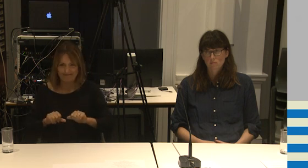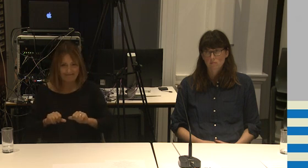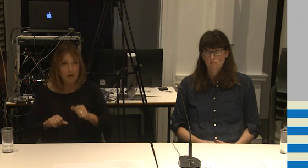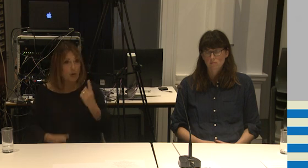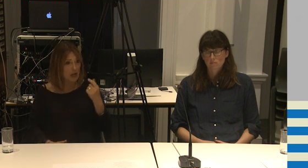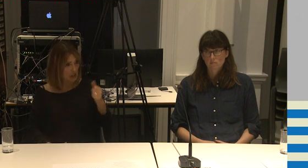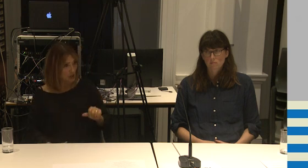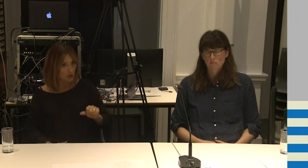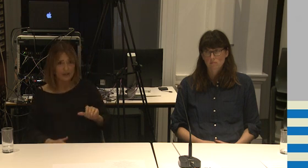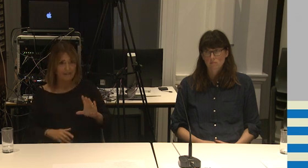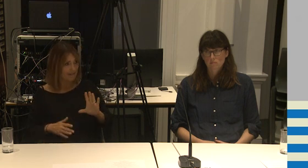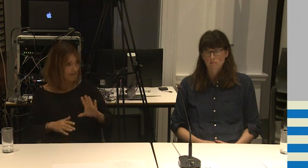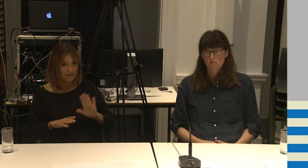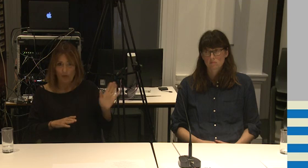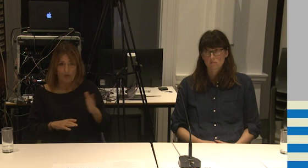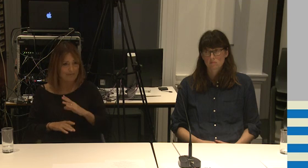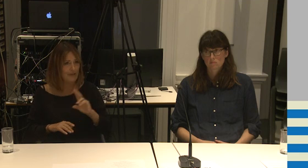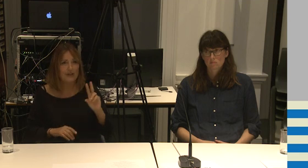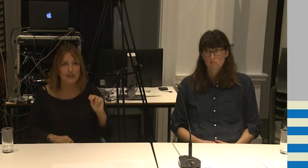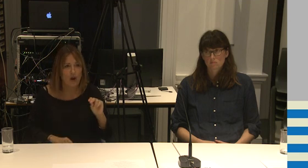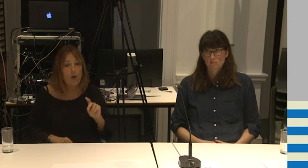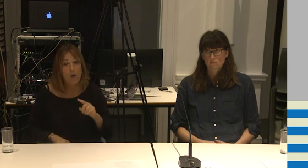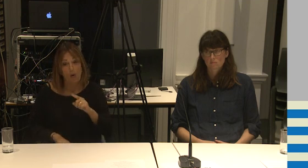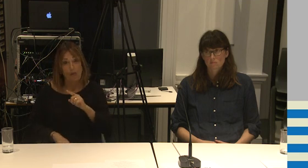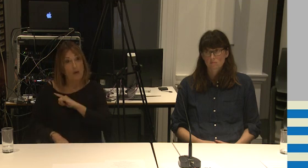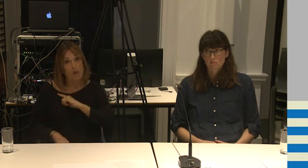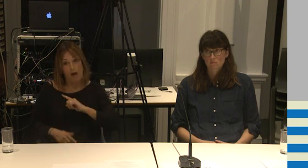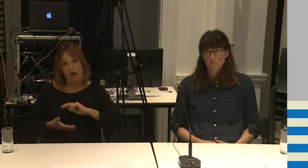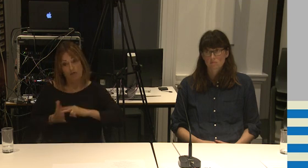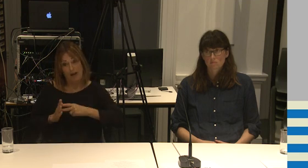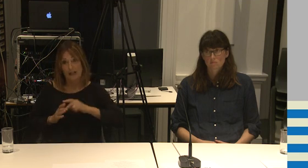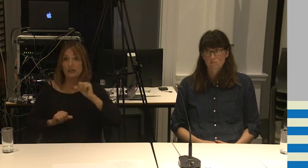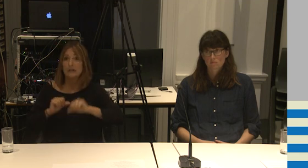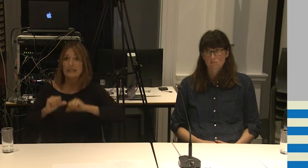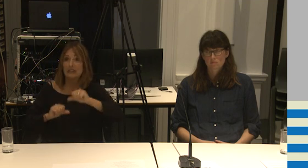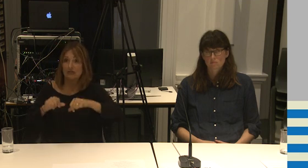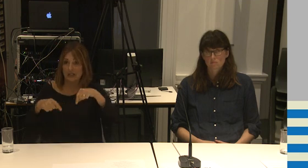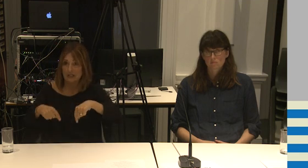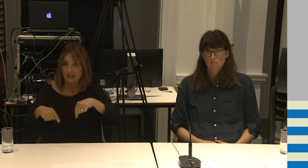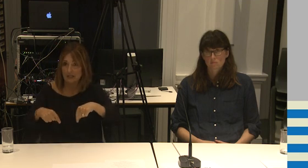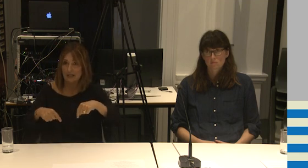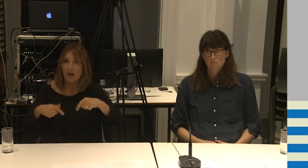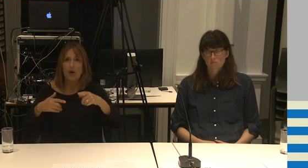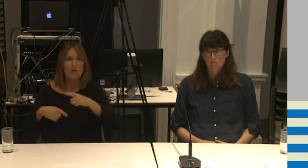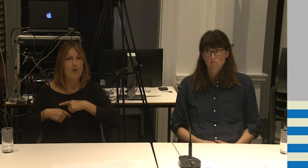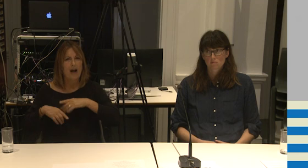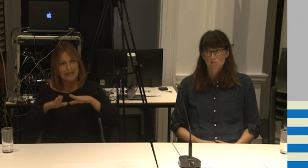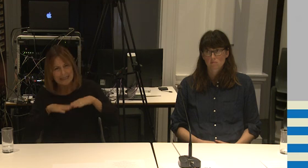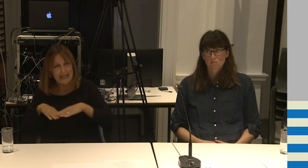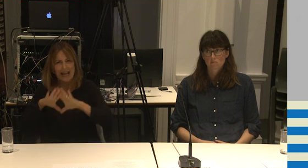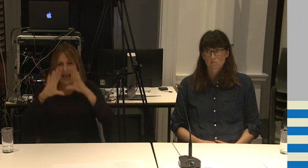one solution. And I think a big part of organizing this series was to have this conversation about why we want to standardize